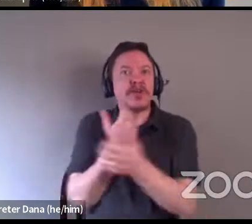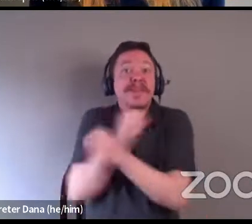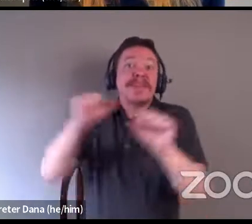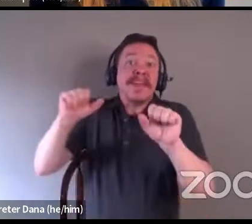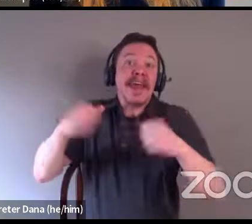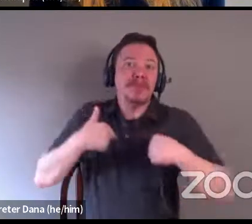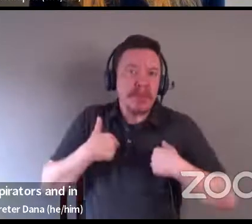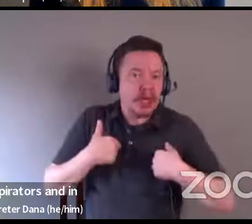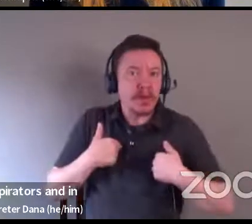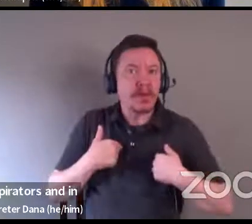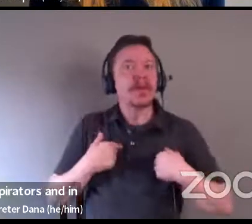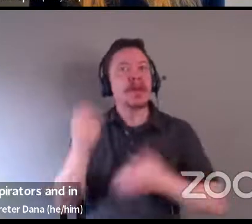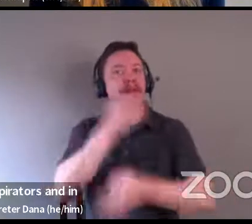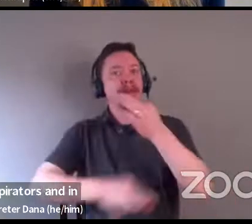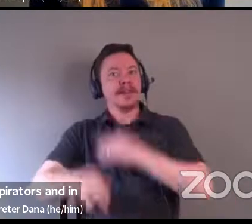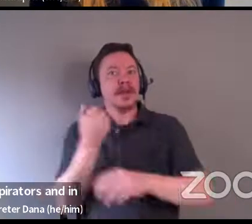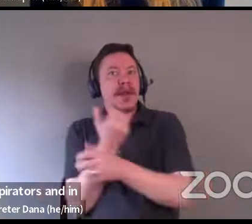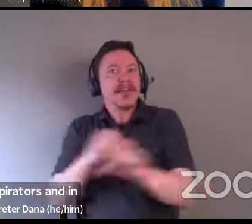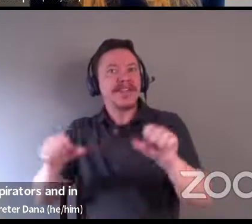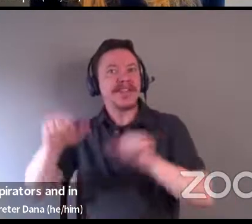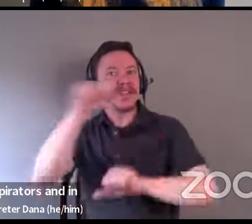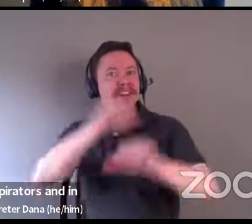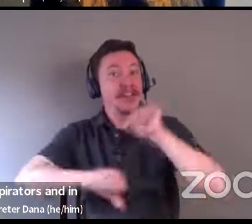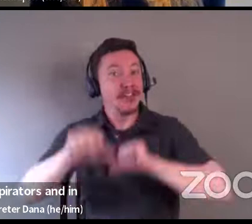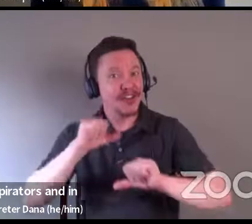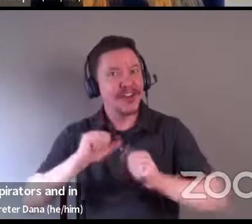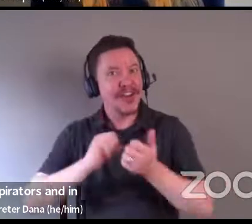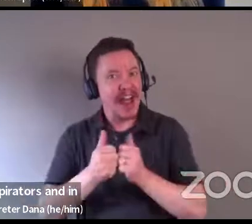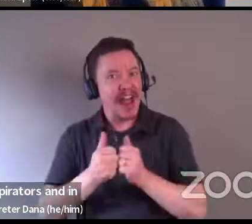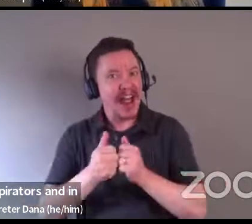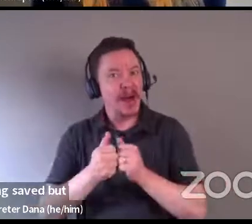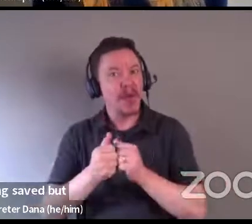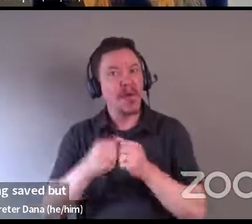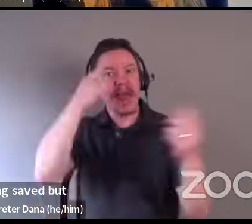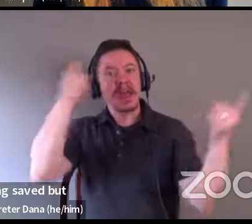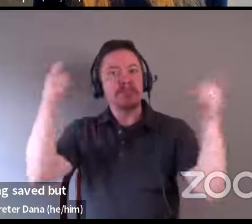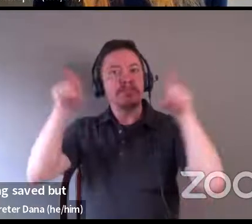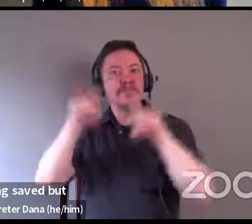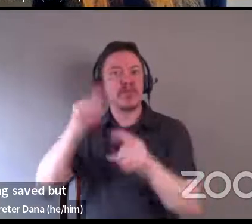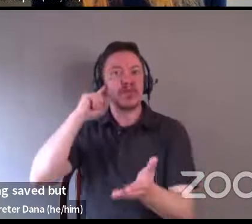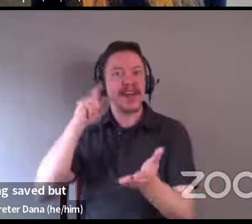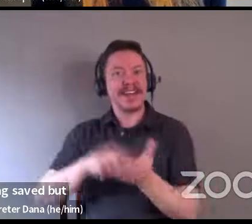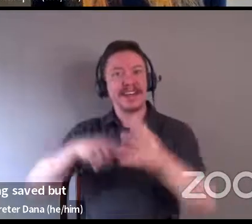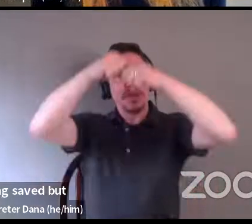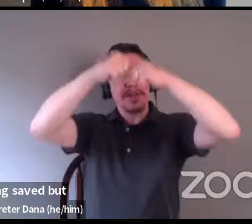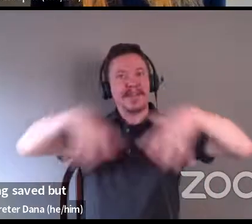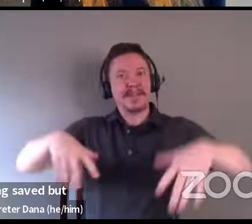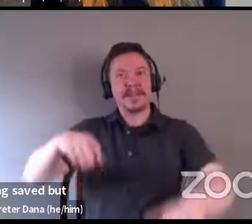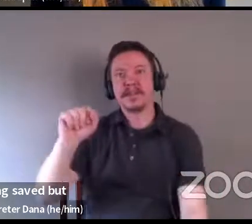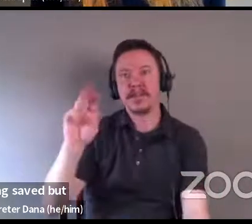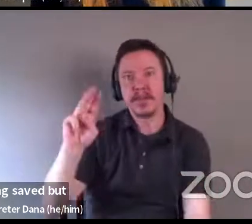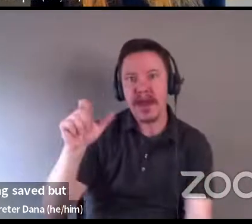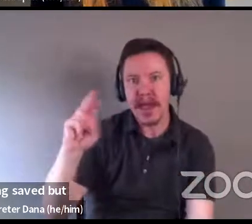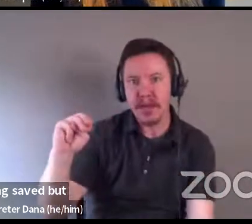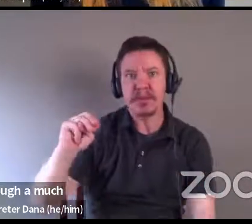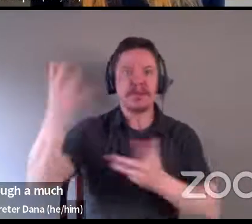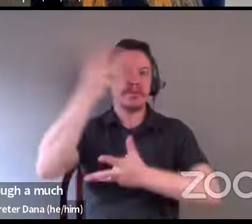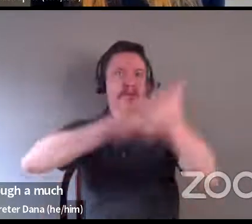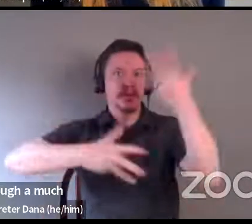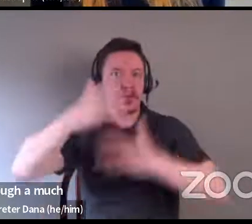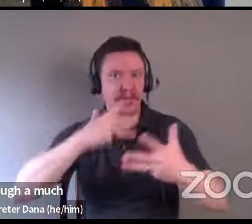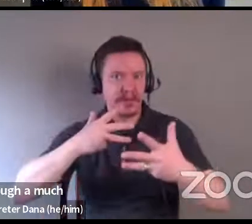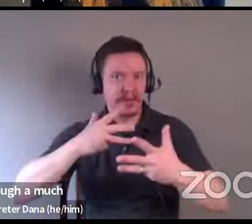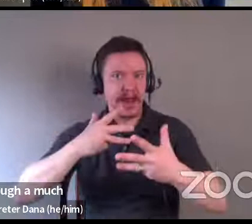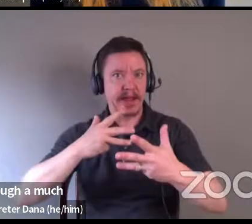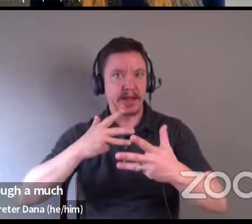are saving each other through a mutual recognition that this system, the society that is built on